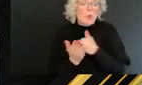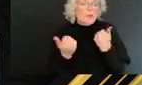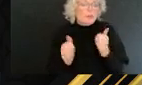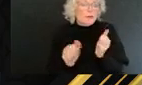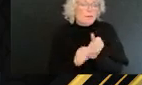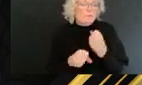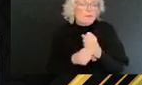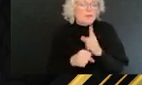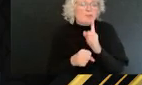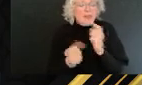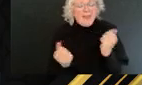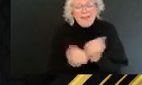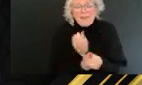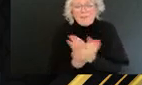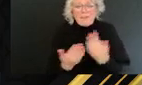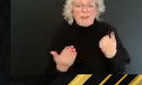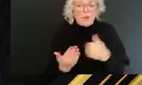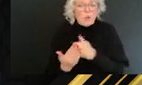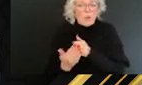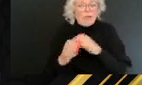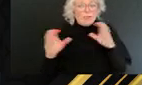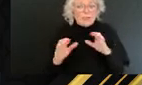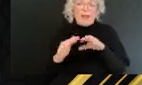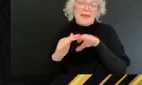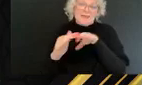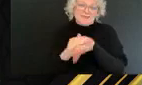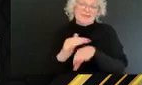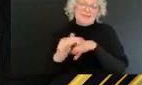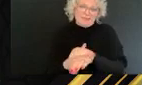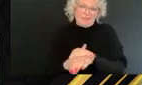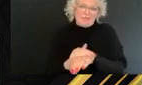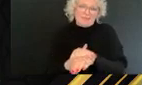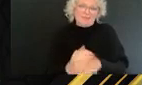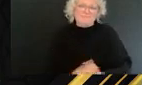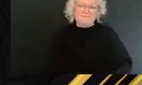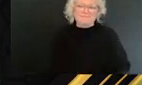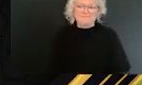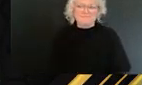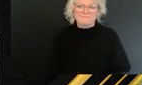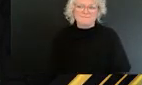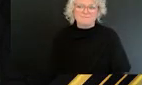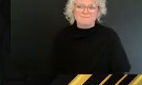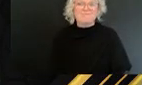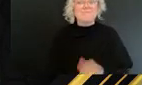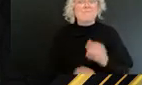every part of what we do as accessible as possible,